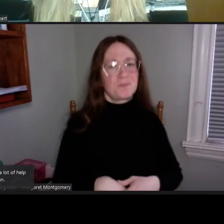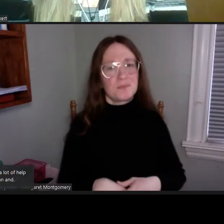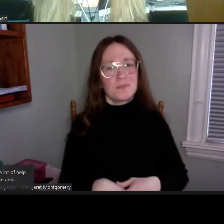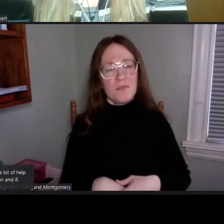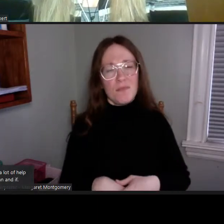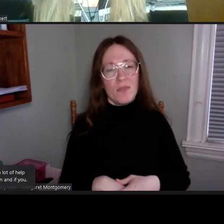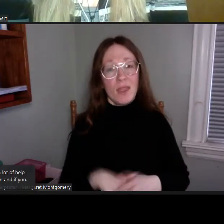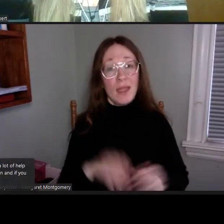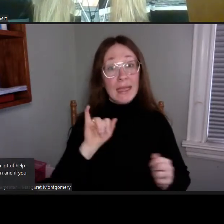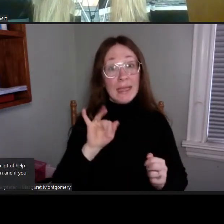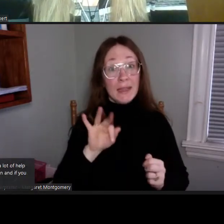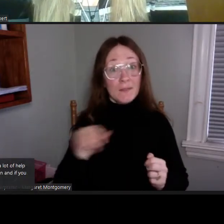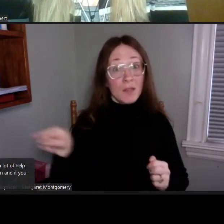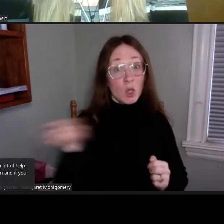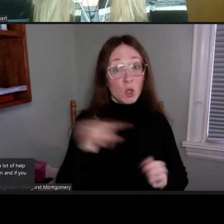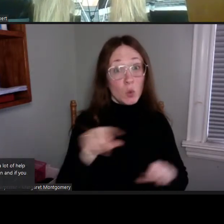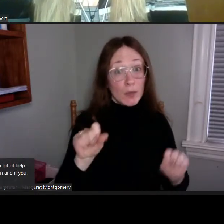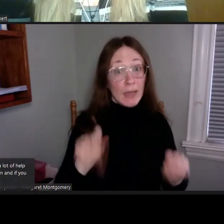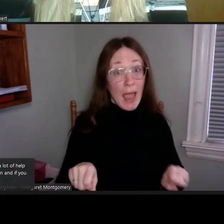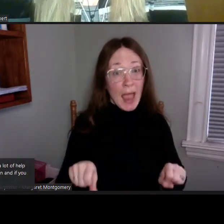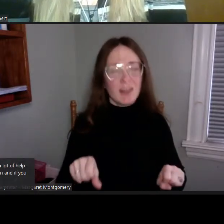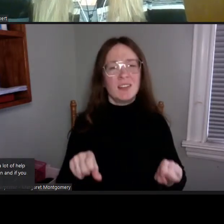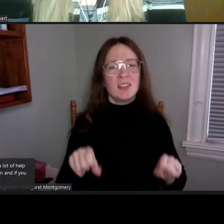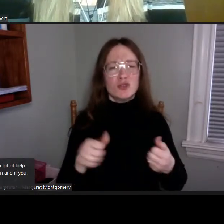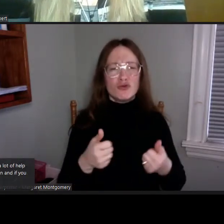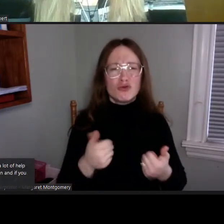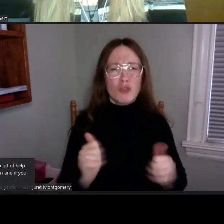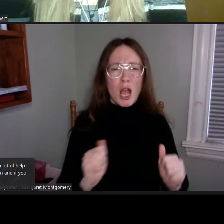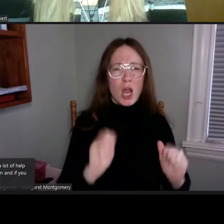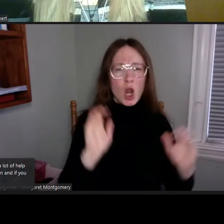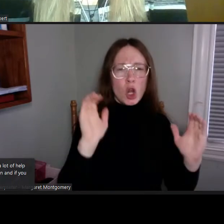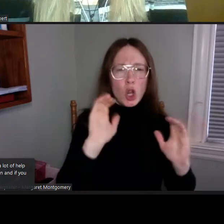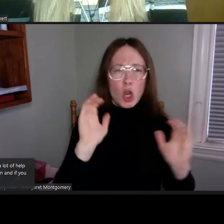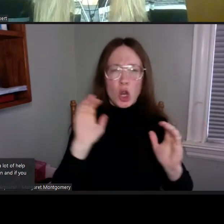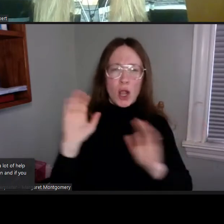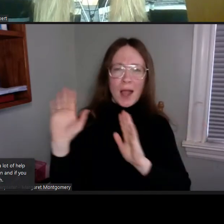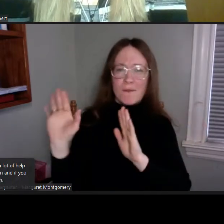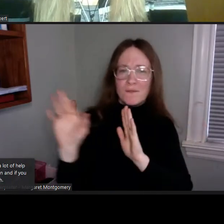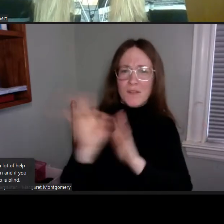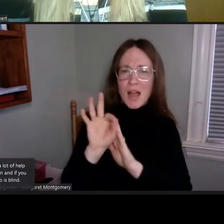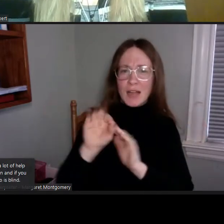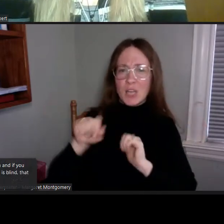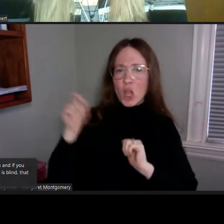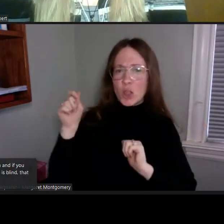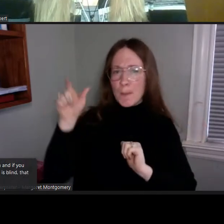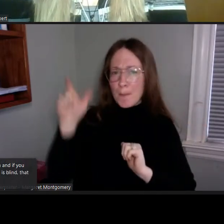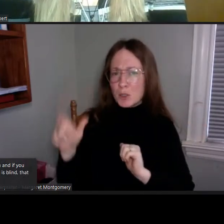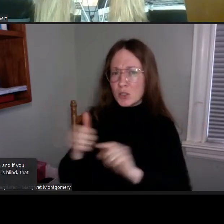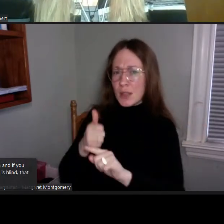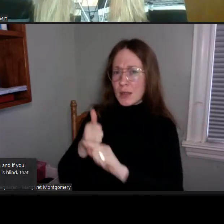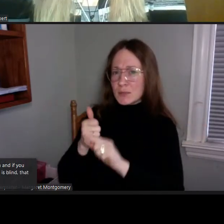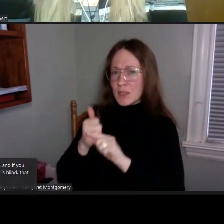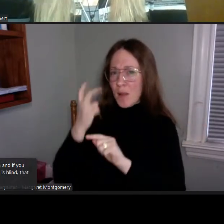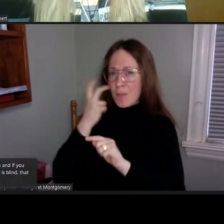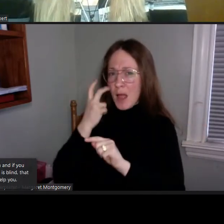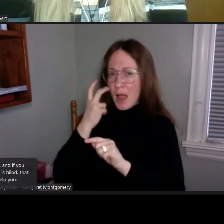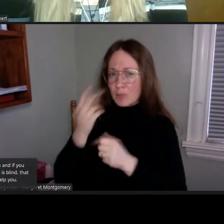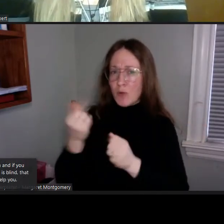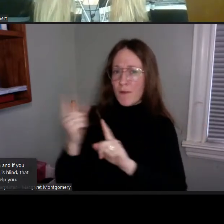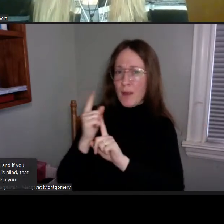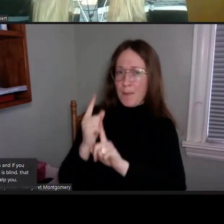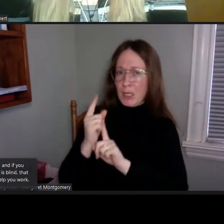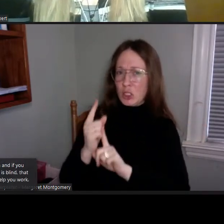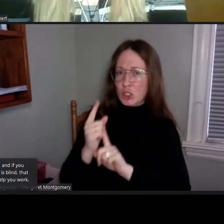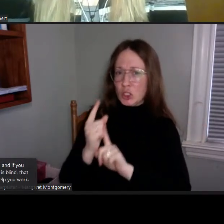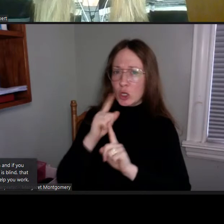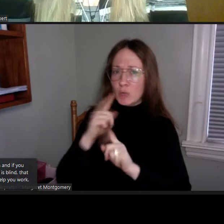and if you can, try to find somebody else who is blind that can be a mentor to you, that can help you